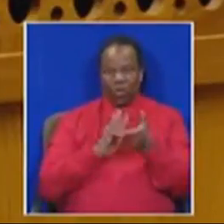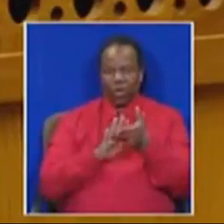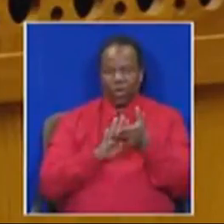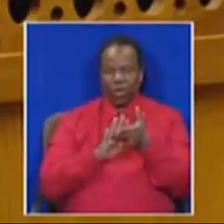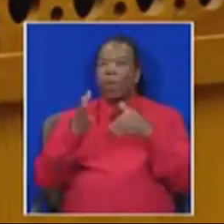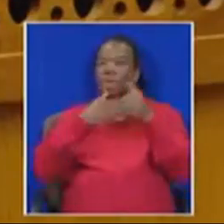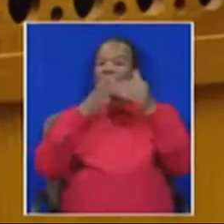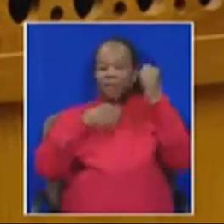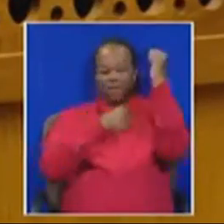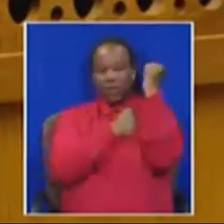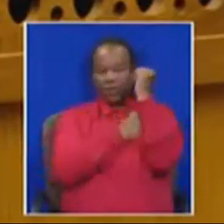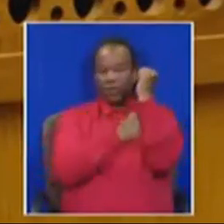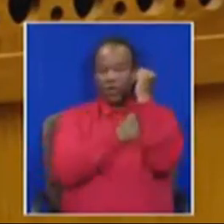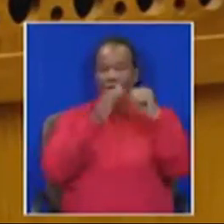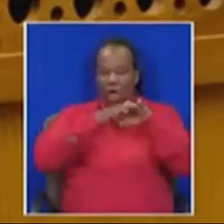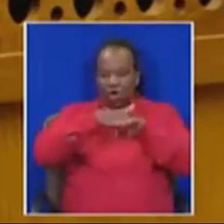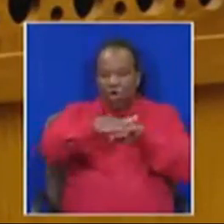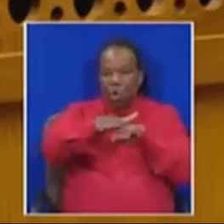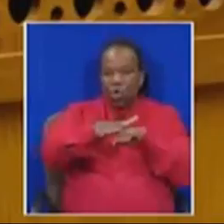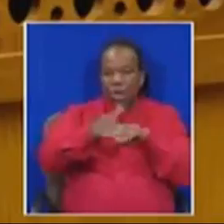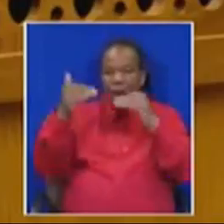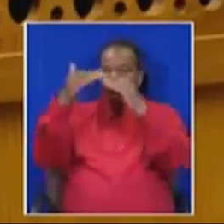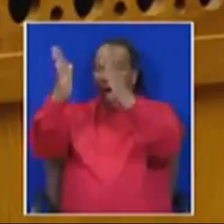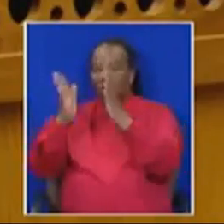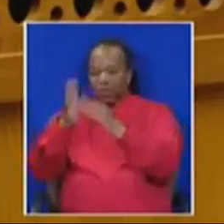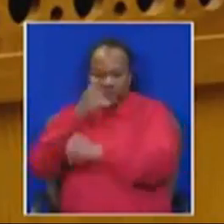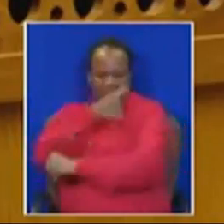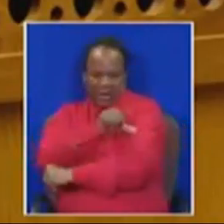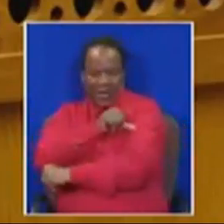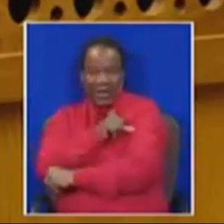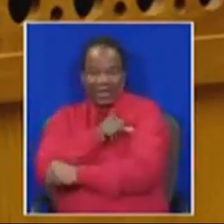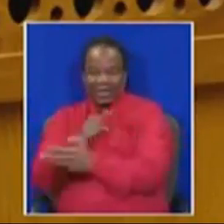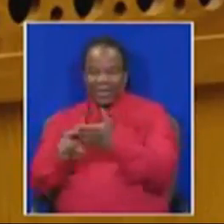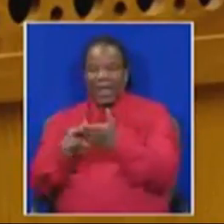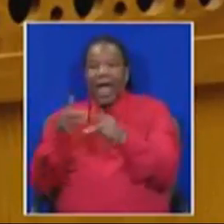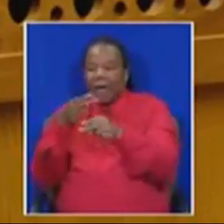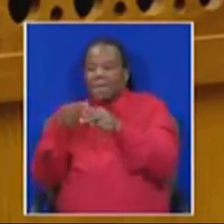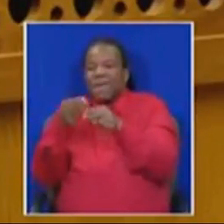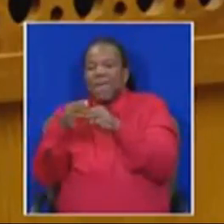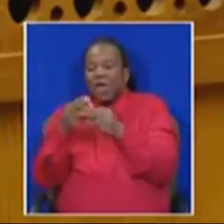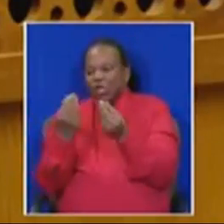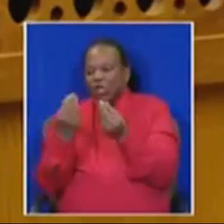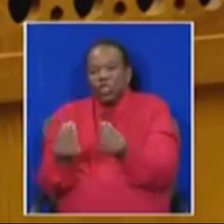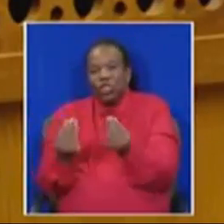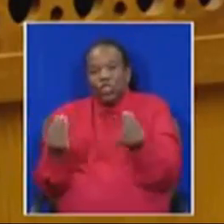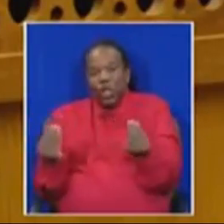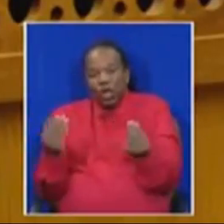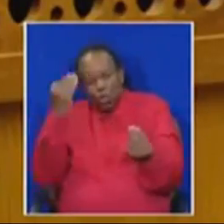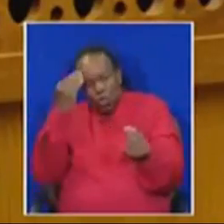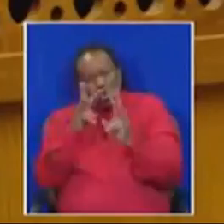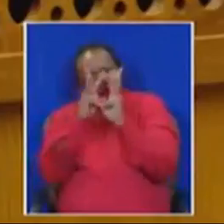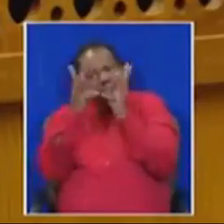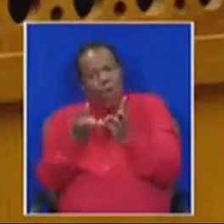and roads, houses and clinics, to prepare our children for a world of change and